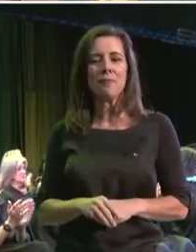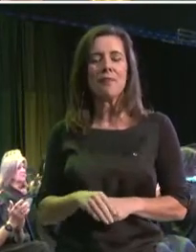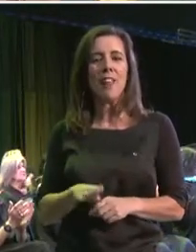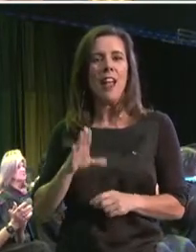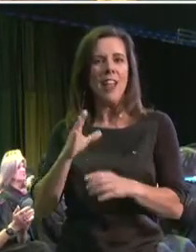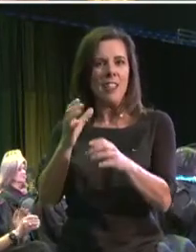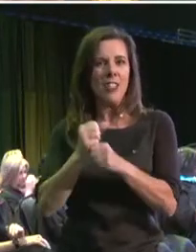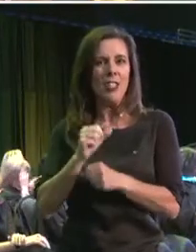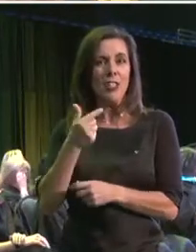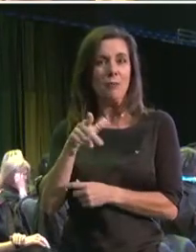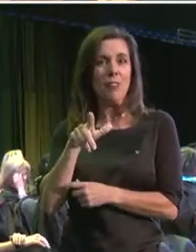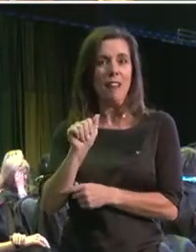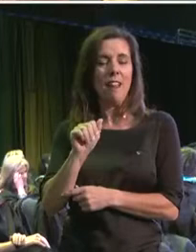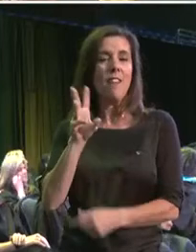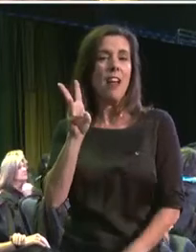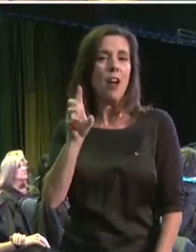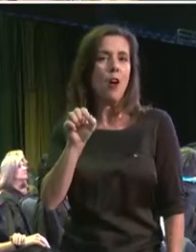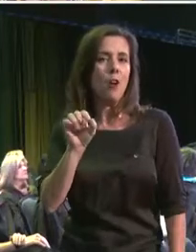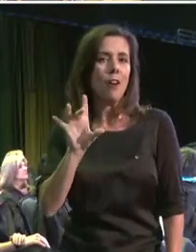She earned a GPA of